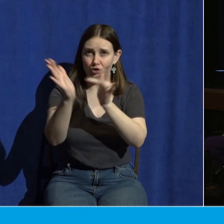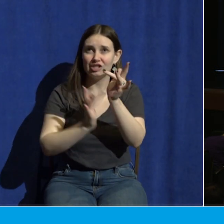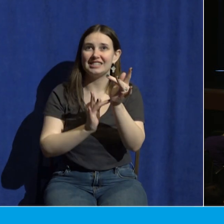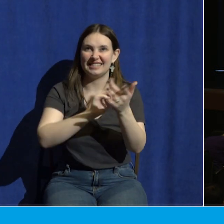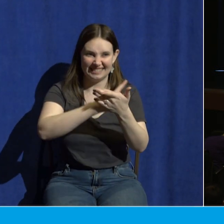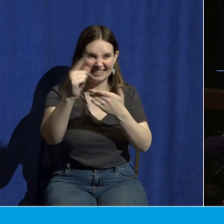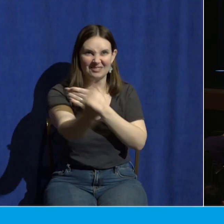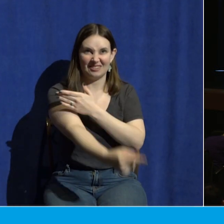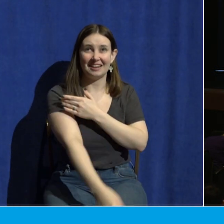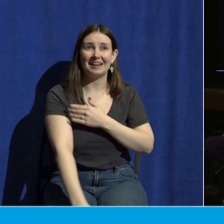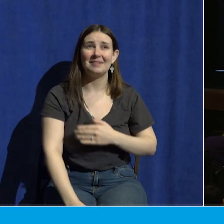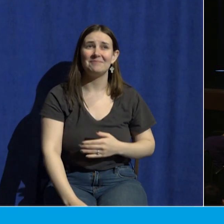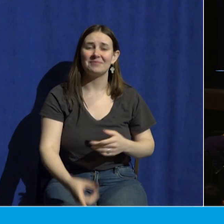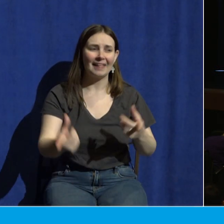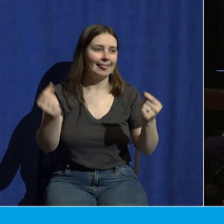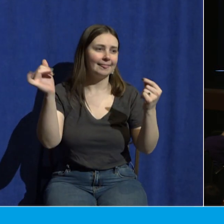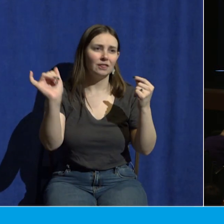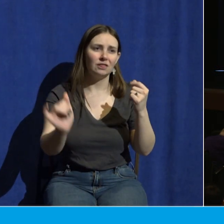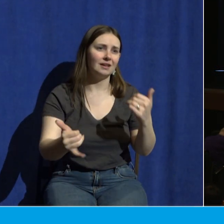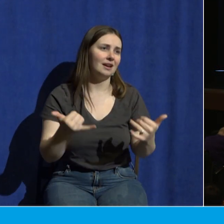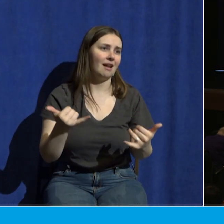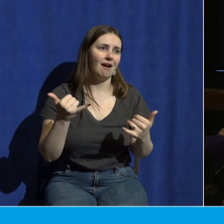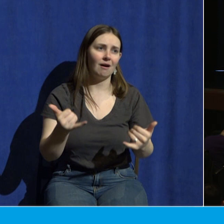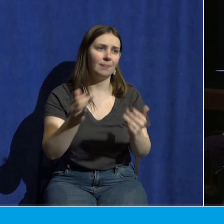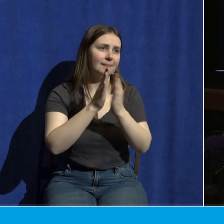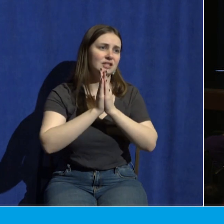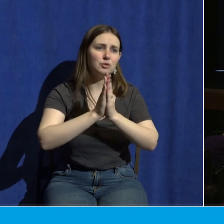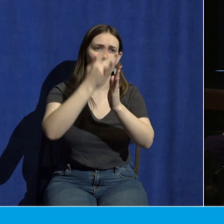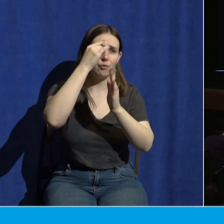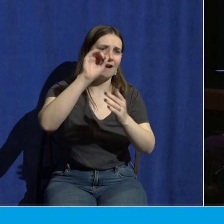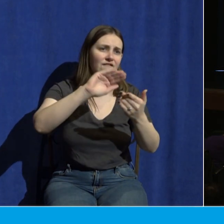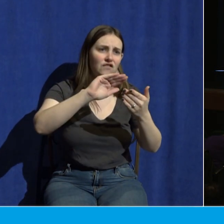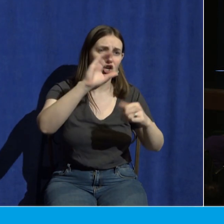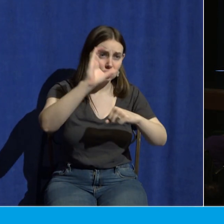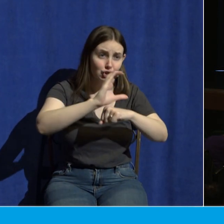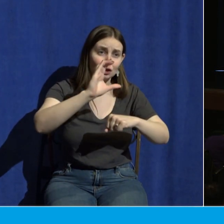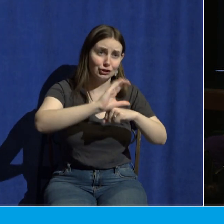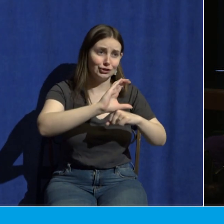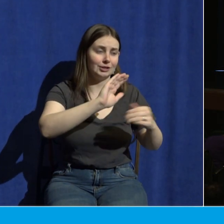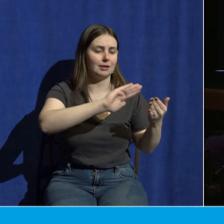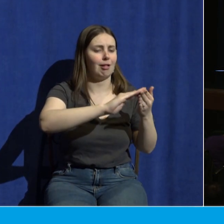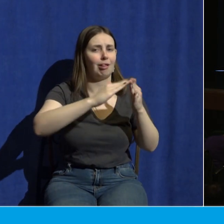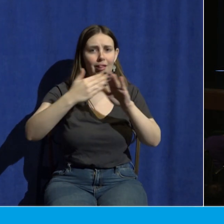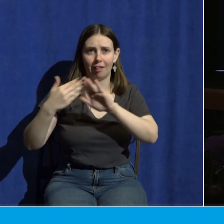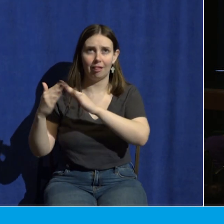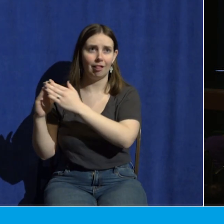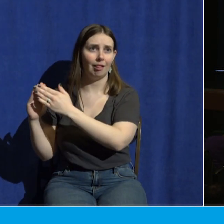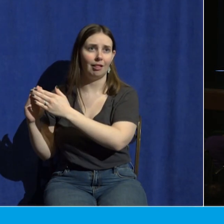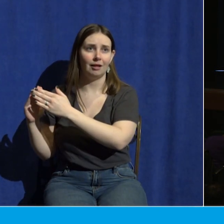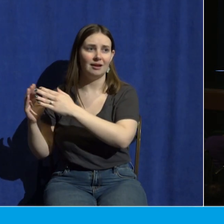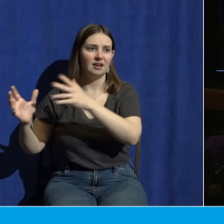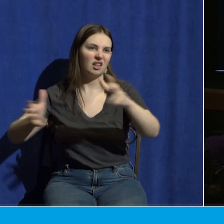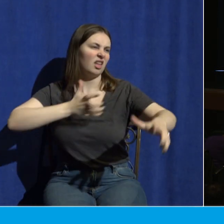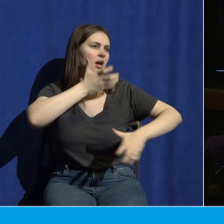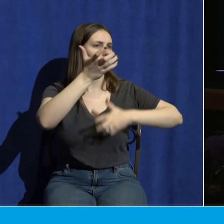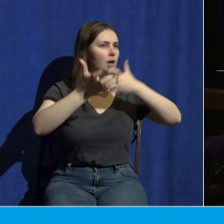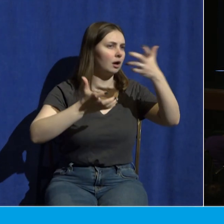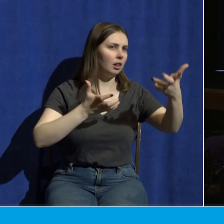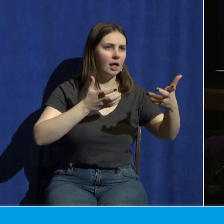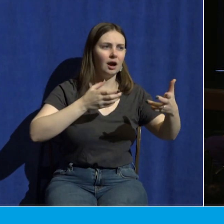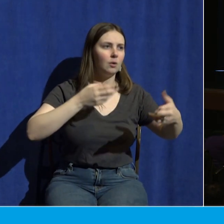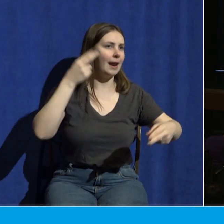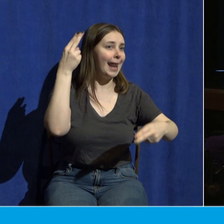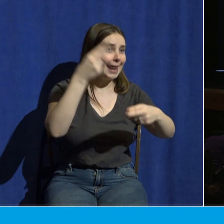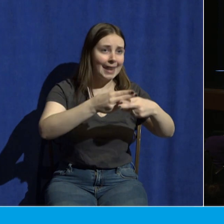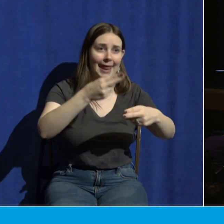In fact, let's just do that now. Let's pray for churches all across our city. Can we just call out, let's just shout